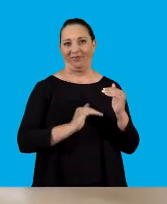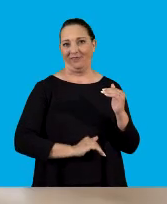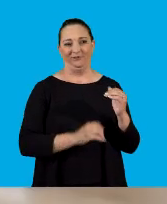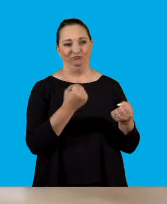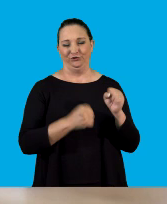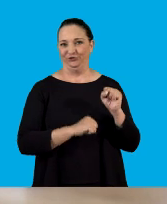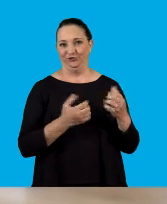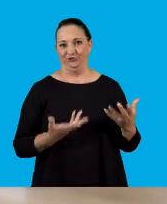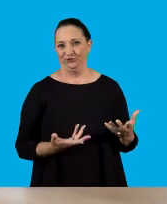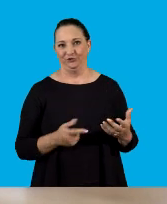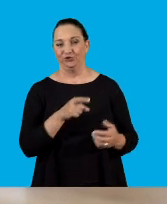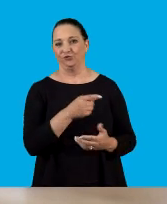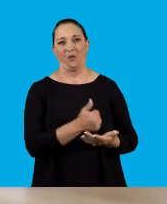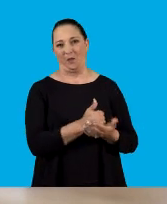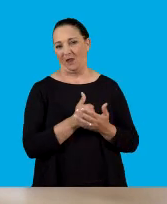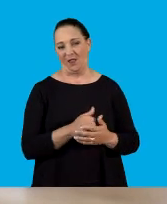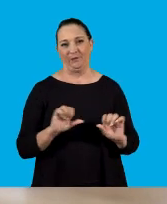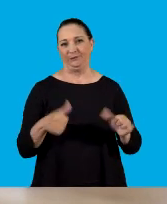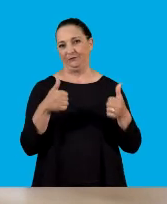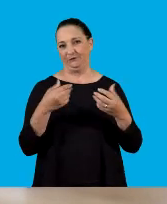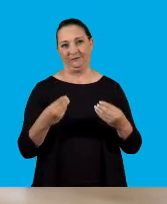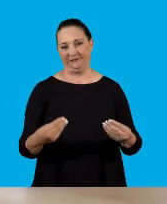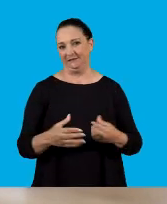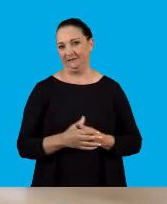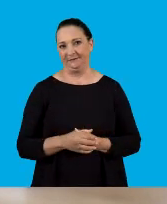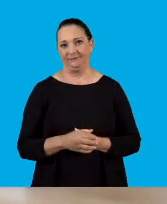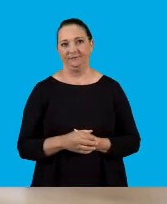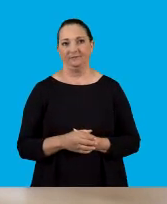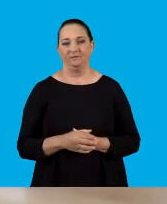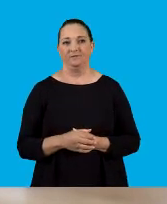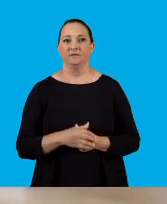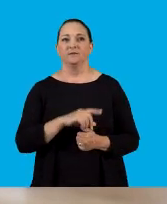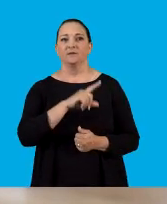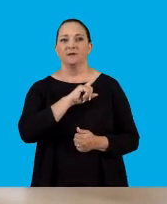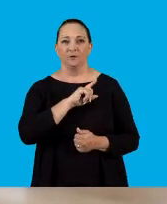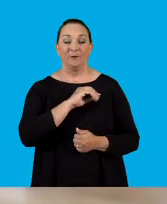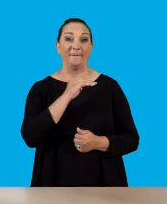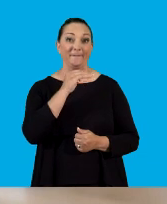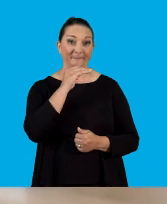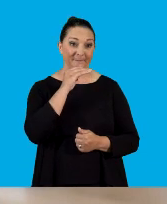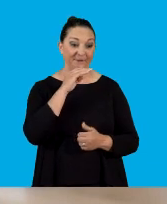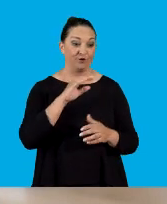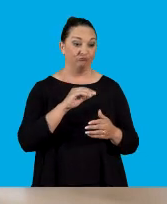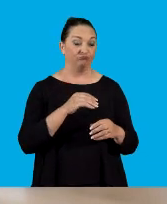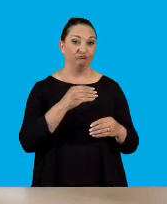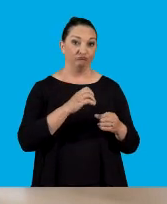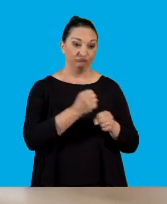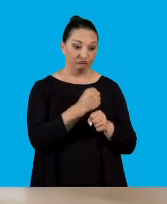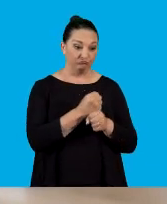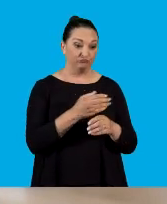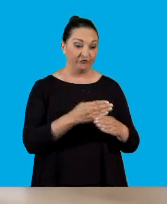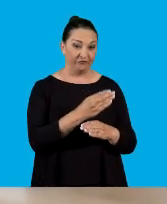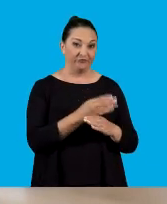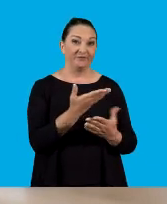underutilizing the machines and you are not contributing to the success of the business. So that's what we mean by how the production